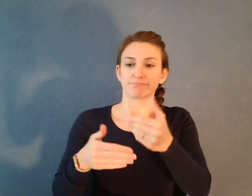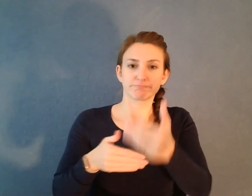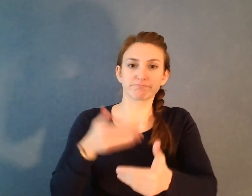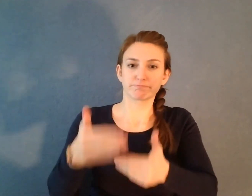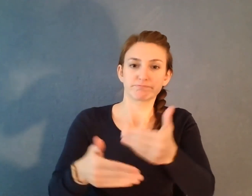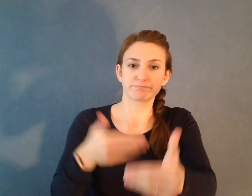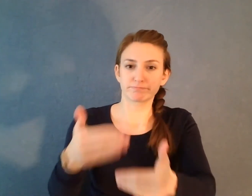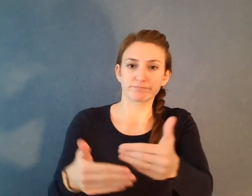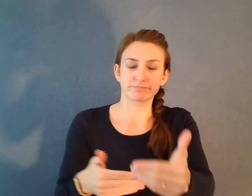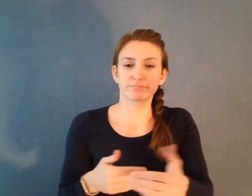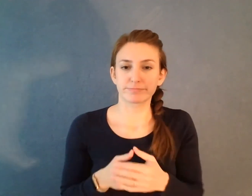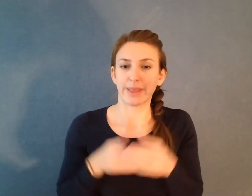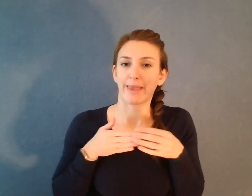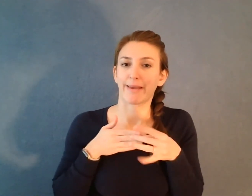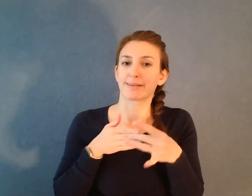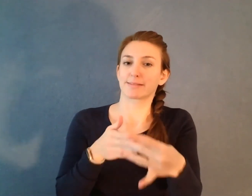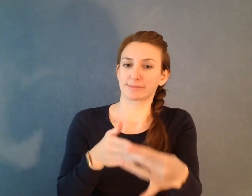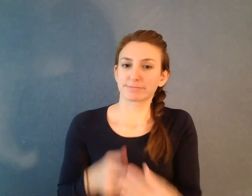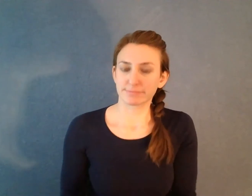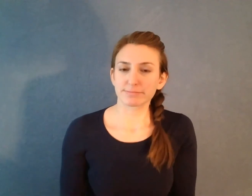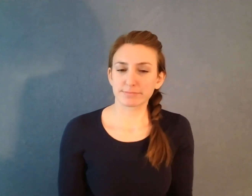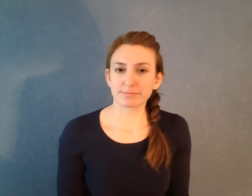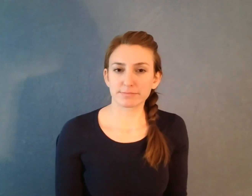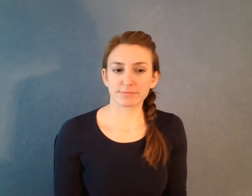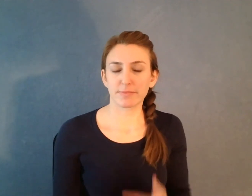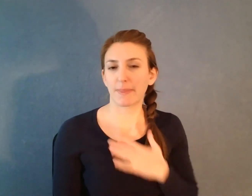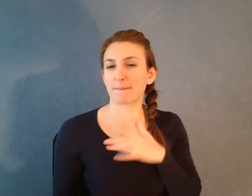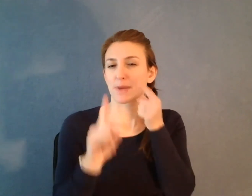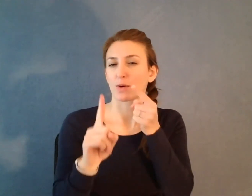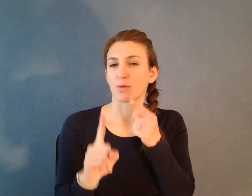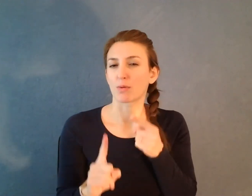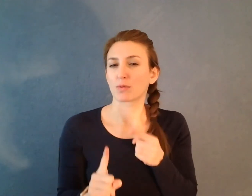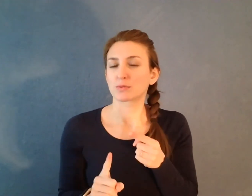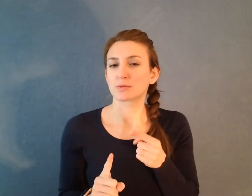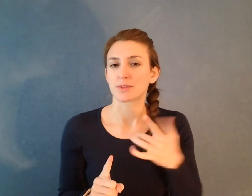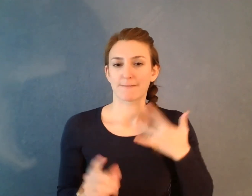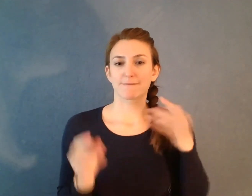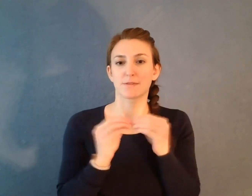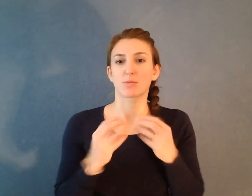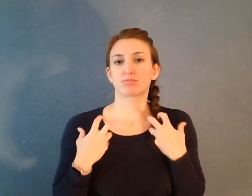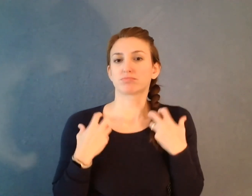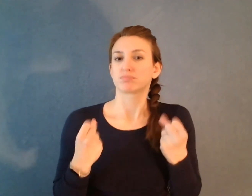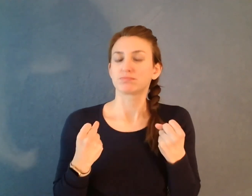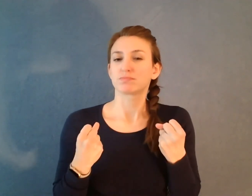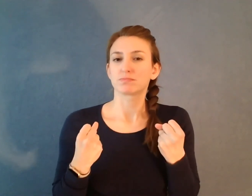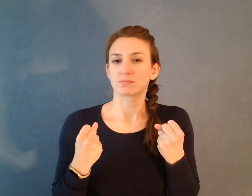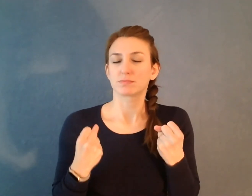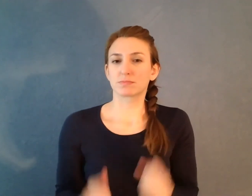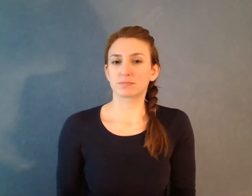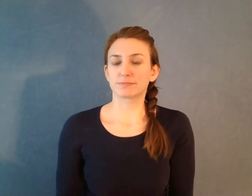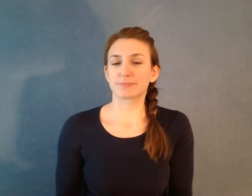helpful. My goals is planned out. I feel confident, like they say.